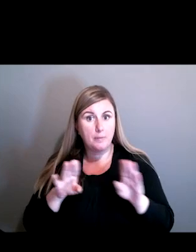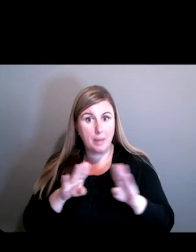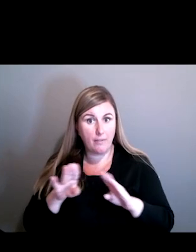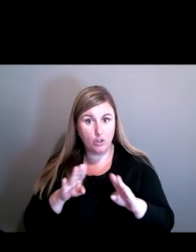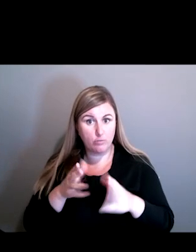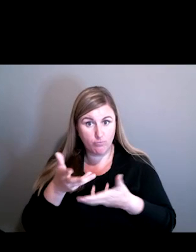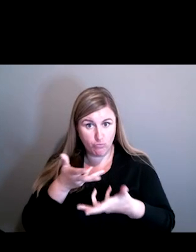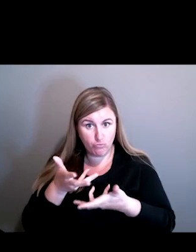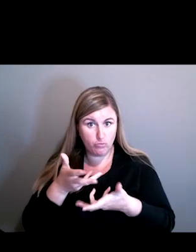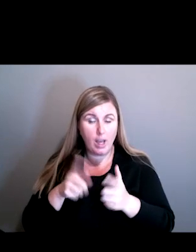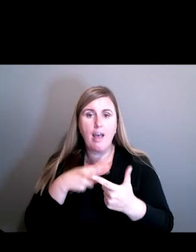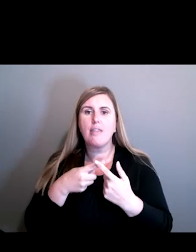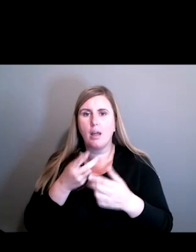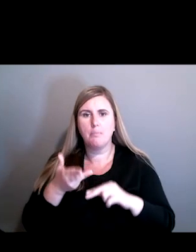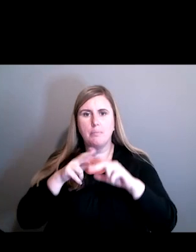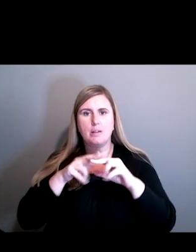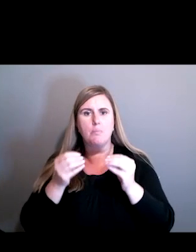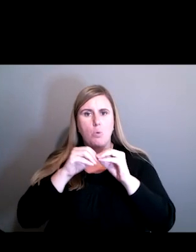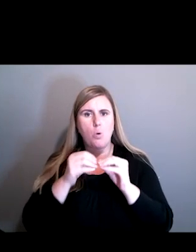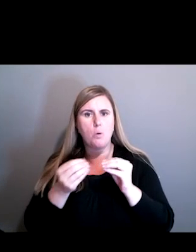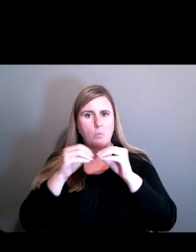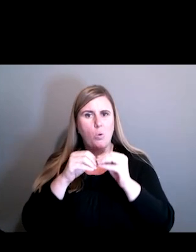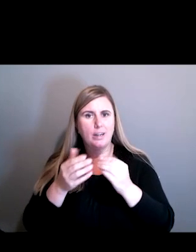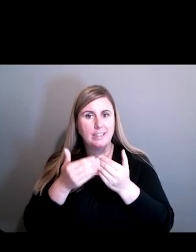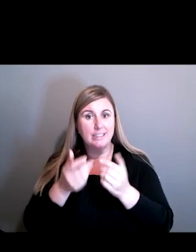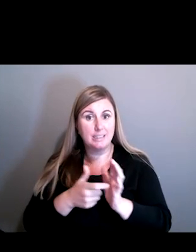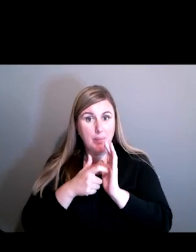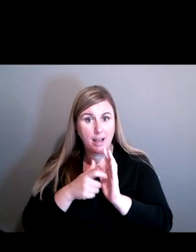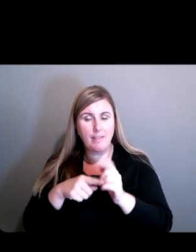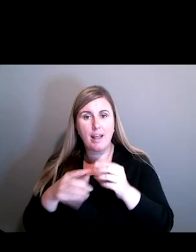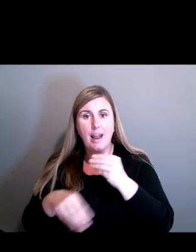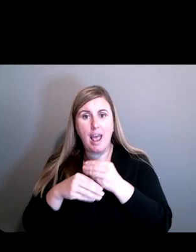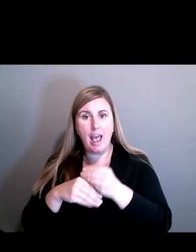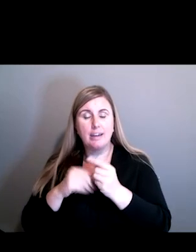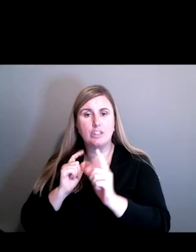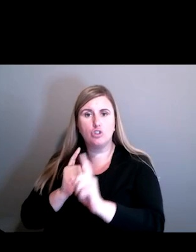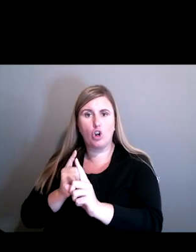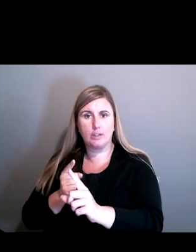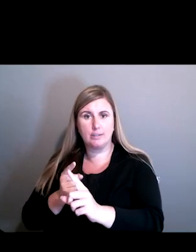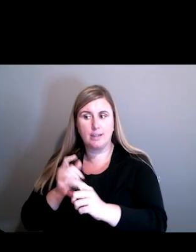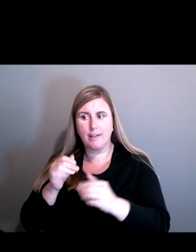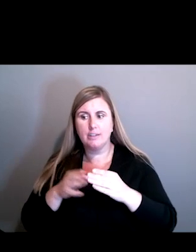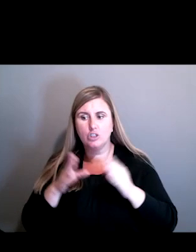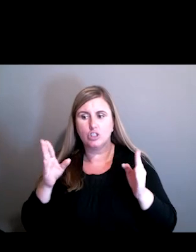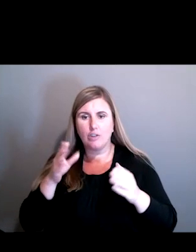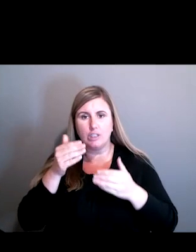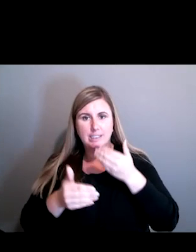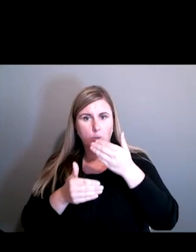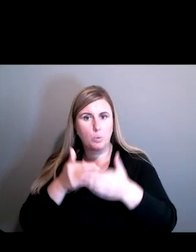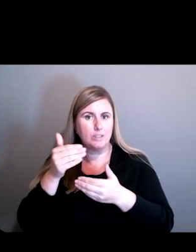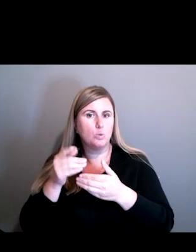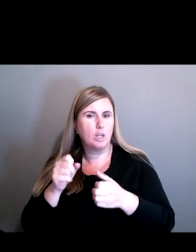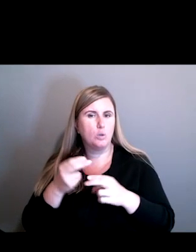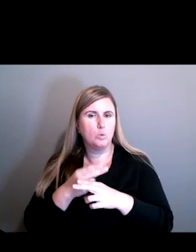easy demands, you reinforce those cooperative behaviors. And then you can start to build in more and more easy demands, and then start to add